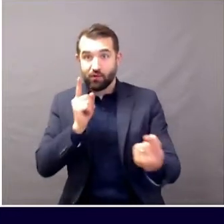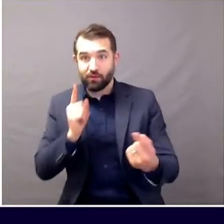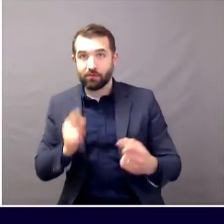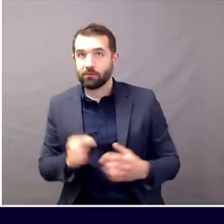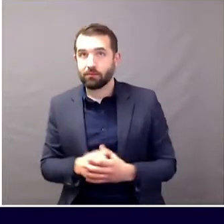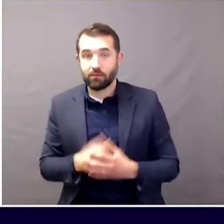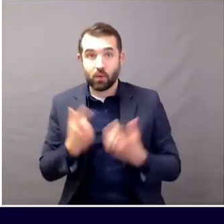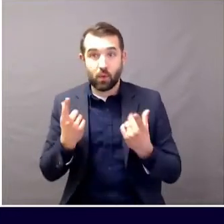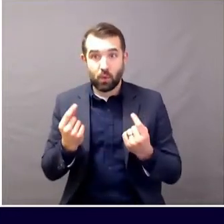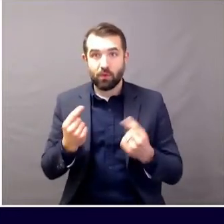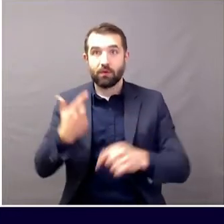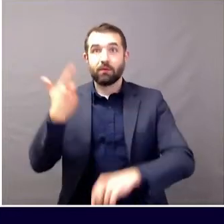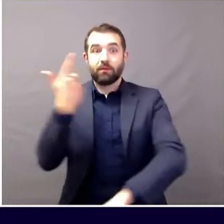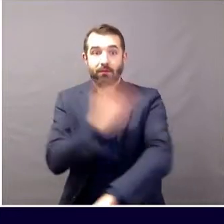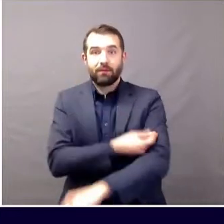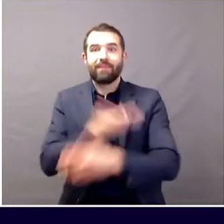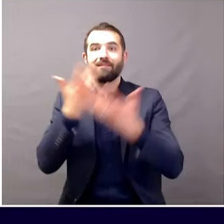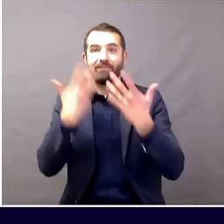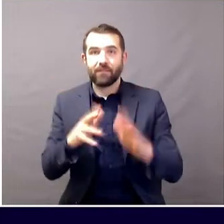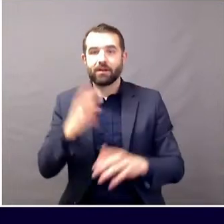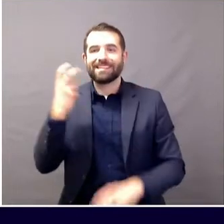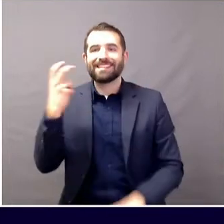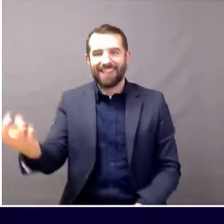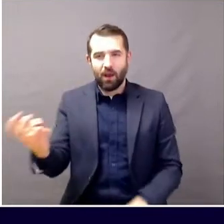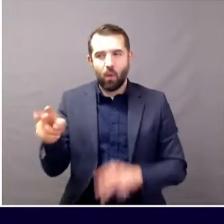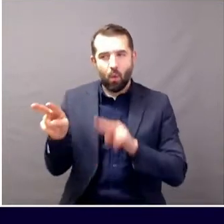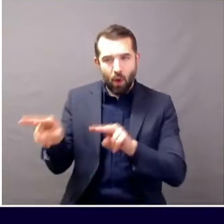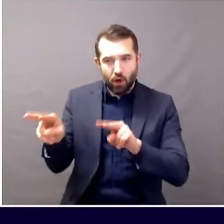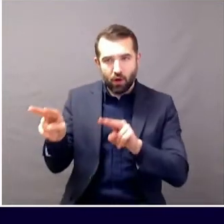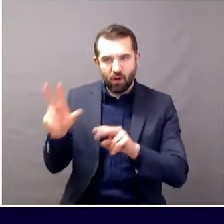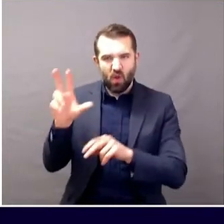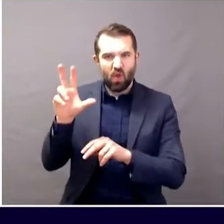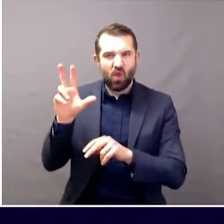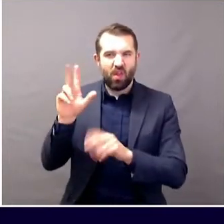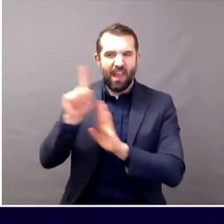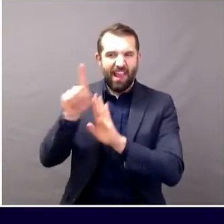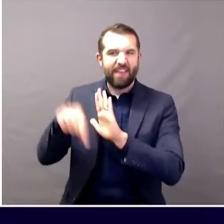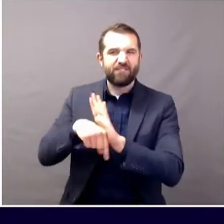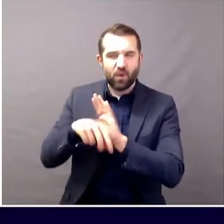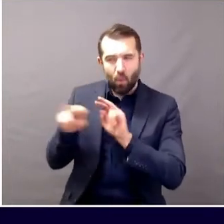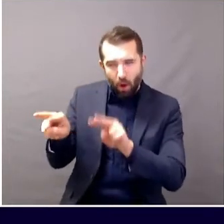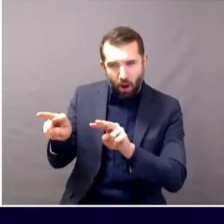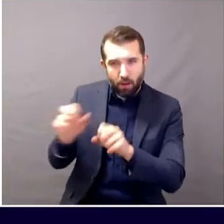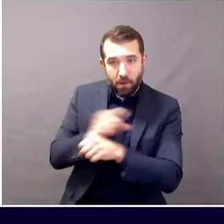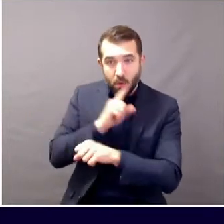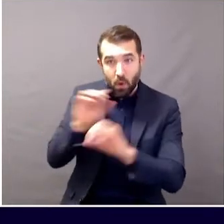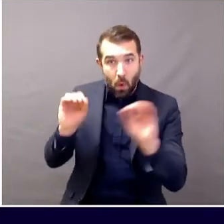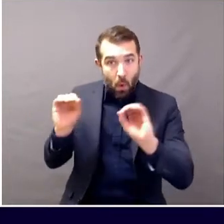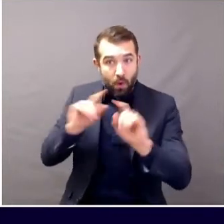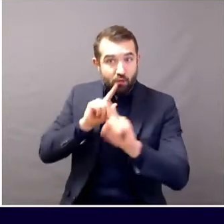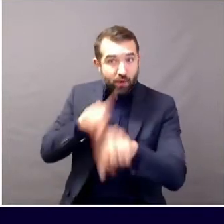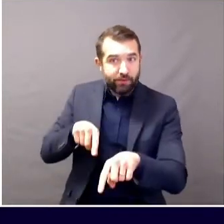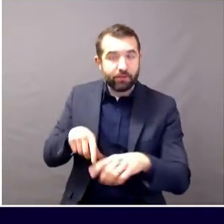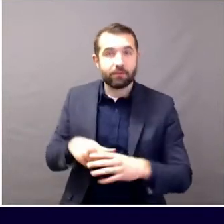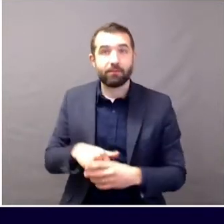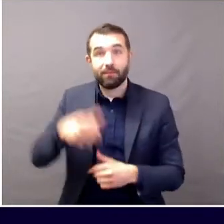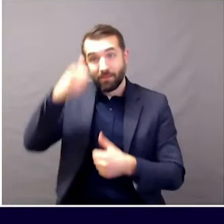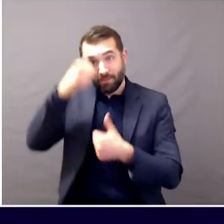vaccine. And that's what's happened in Maine. And that's why, for example, we caught the case that we did last week. Great, thank